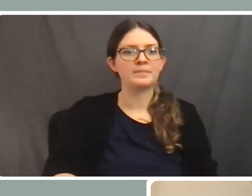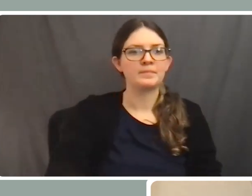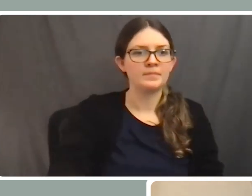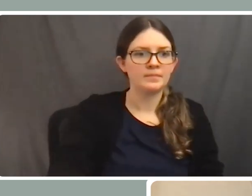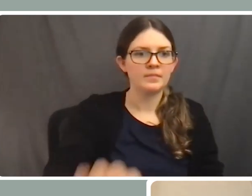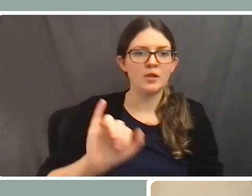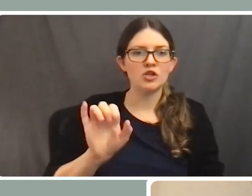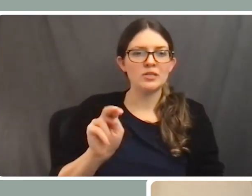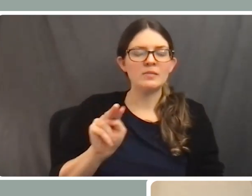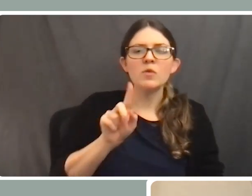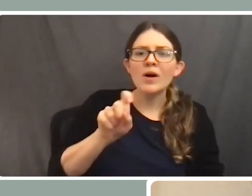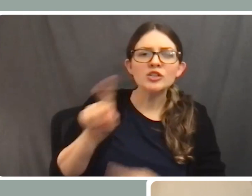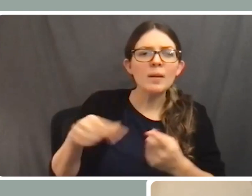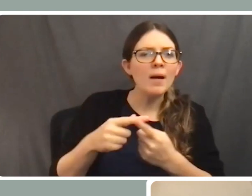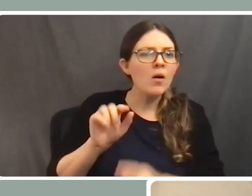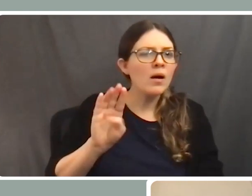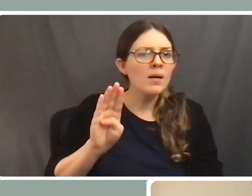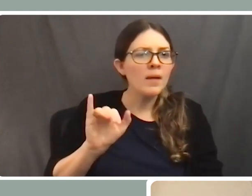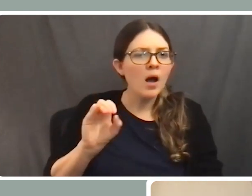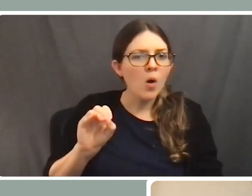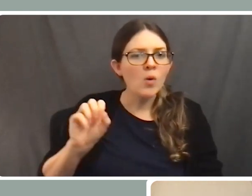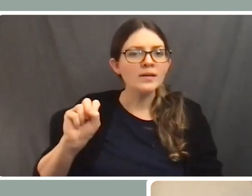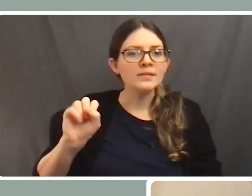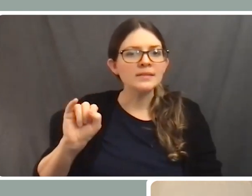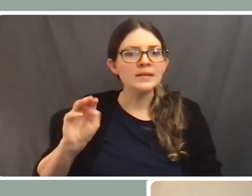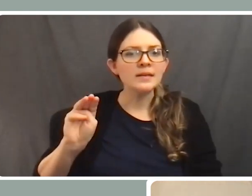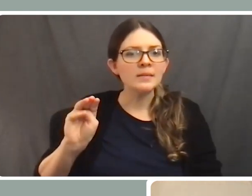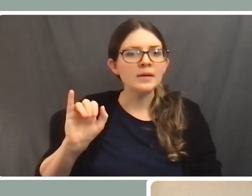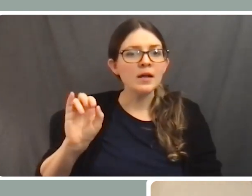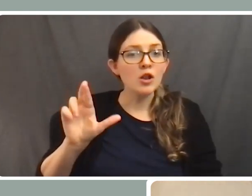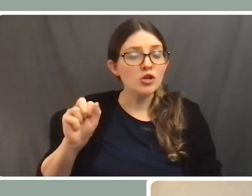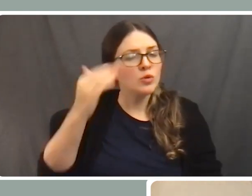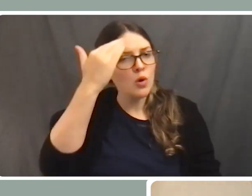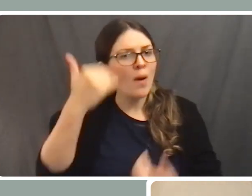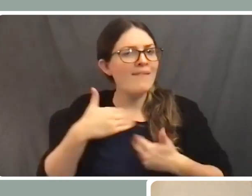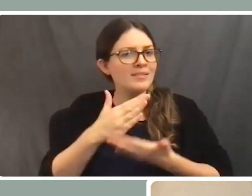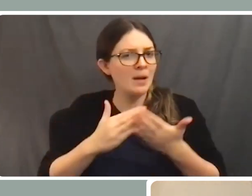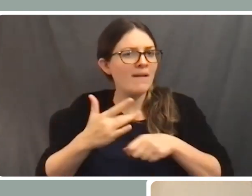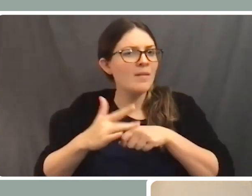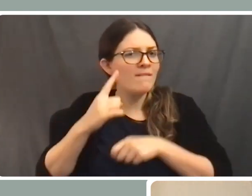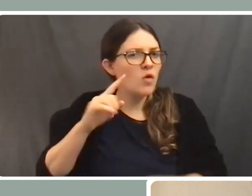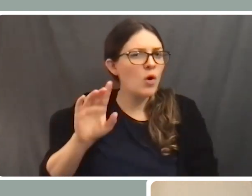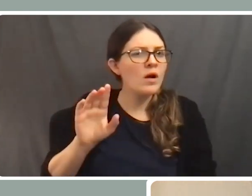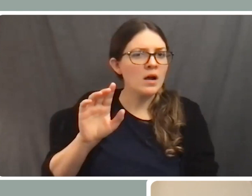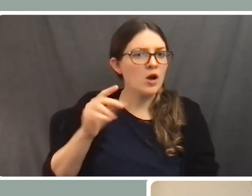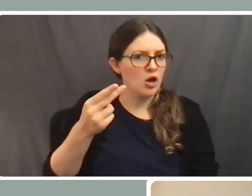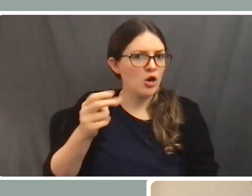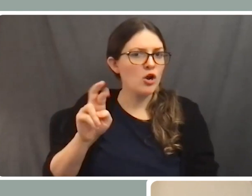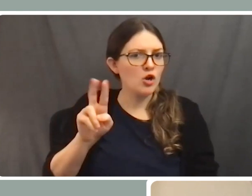about biosimilars. We know that there are biosimilars available for Herceptin. So wanting to know, is there a difference?